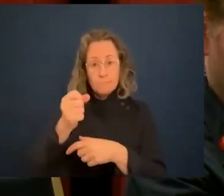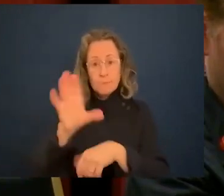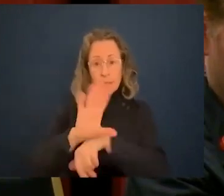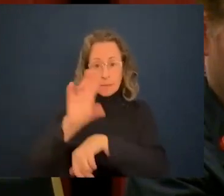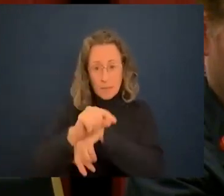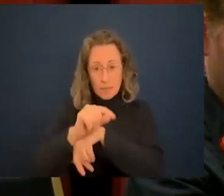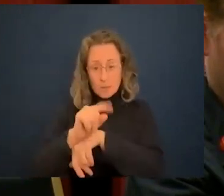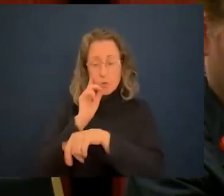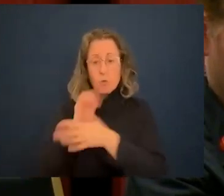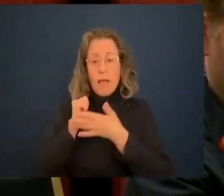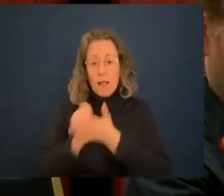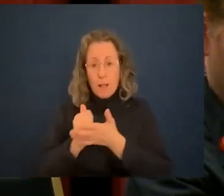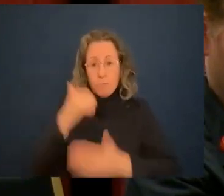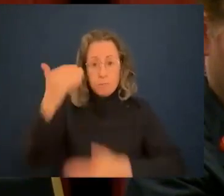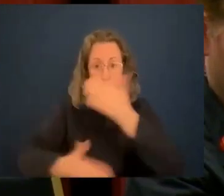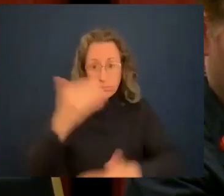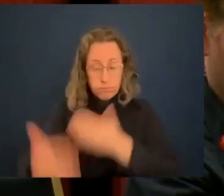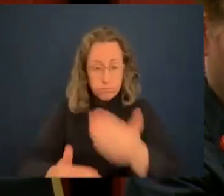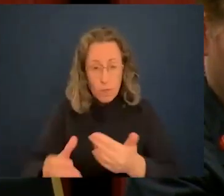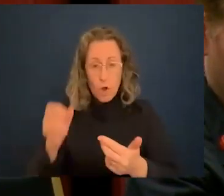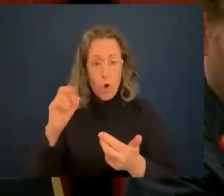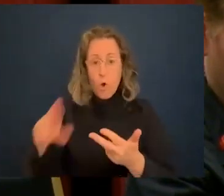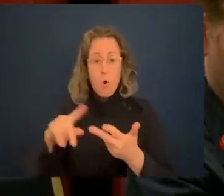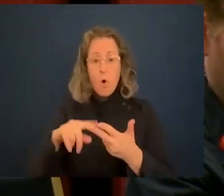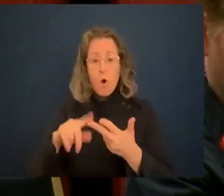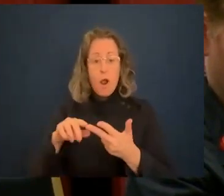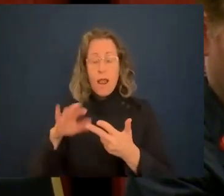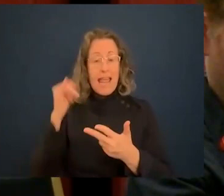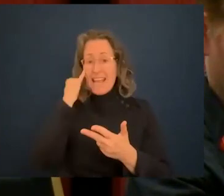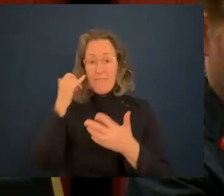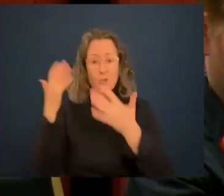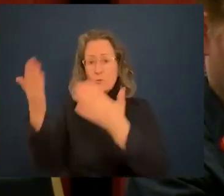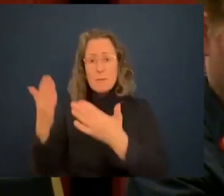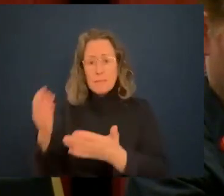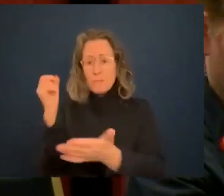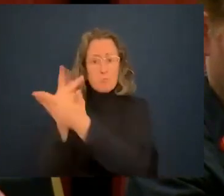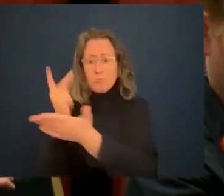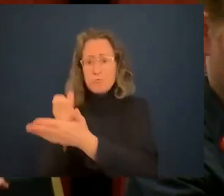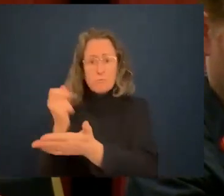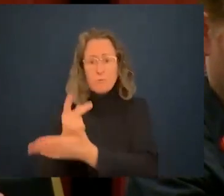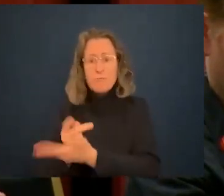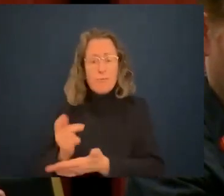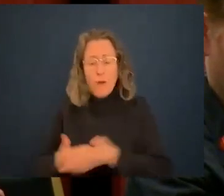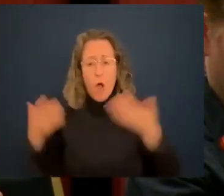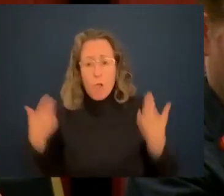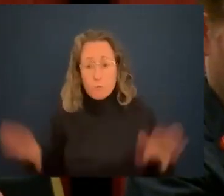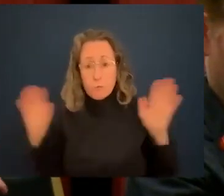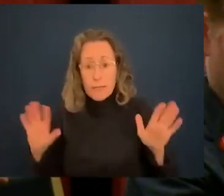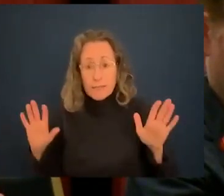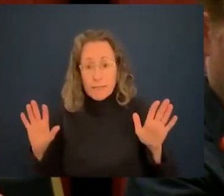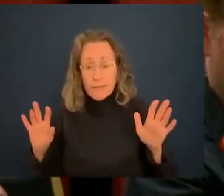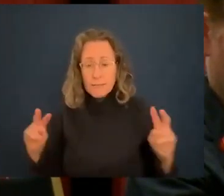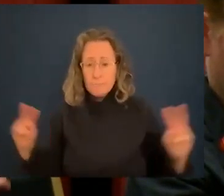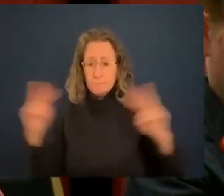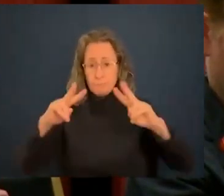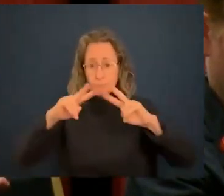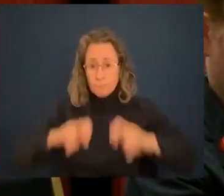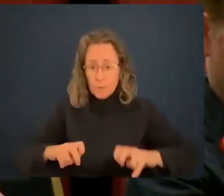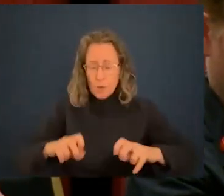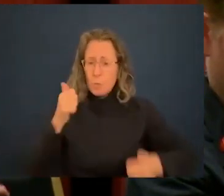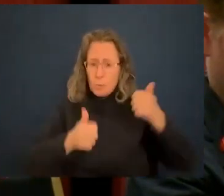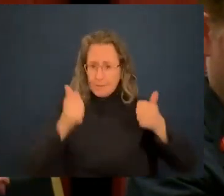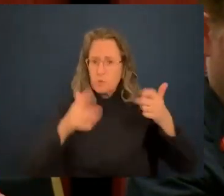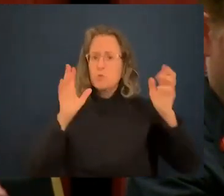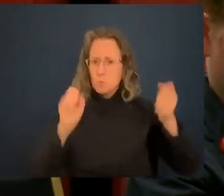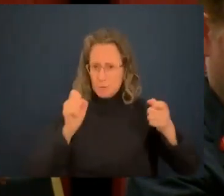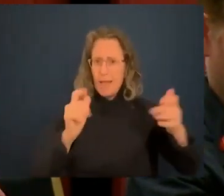or if all of these things have been approved by the board figure out which ones are actually actionable I don't think that that's a hard thing